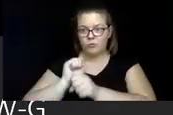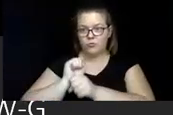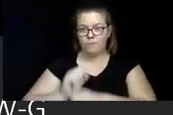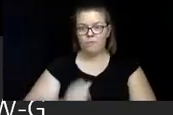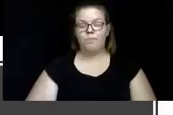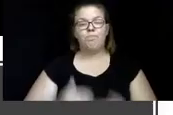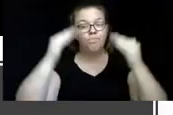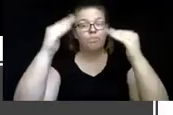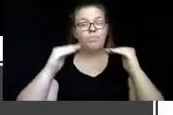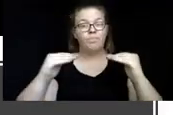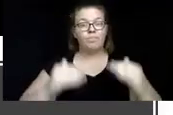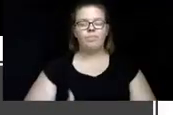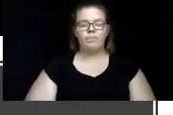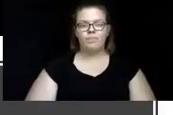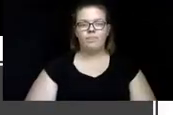Next slide, please.